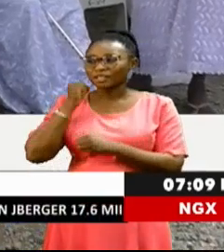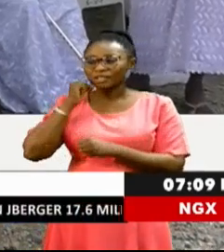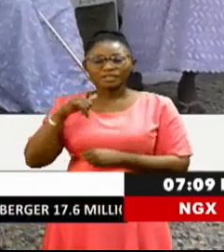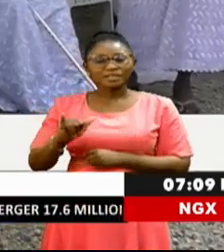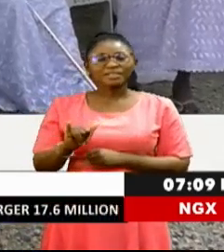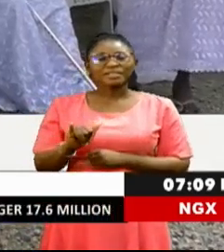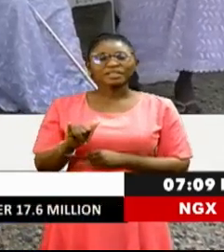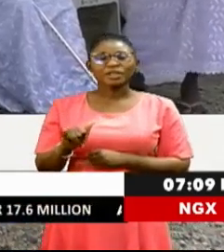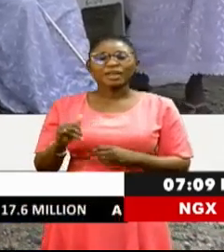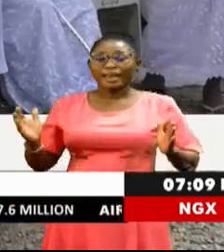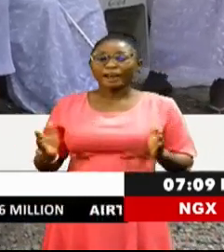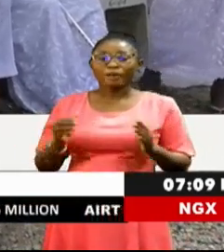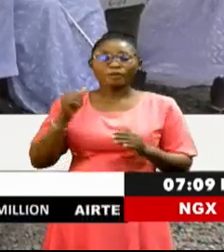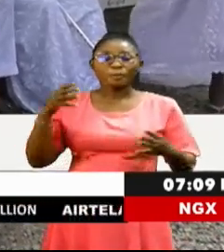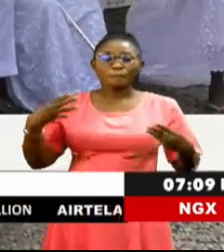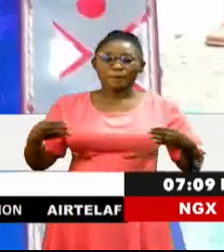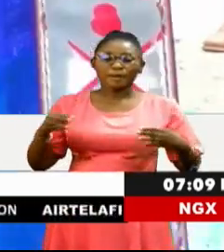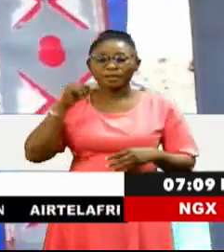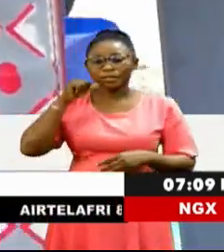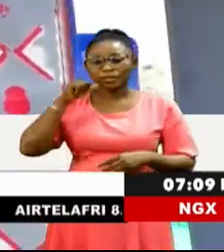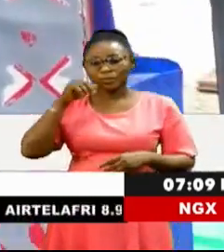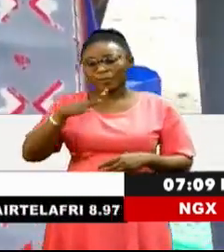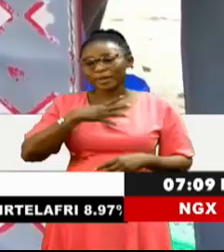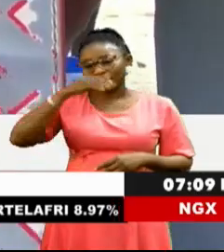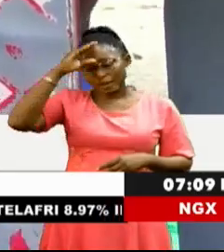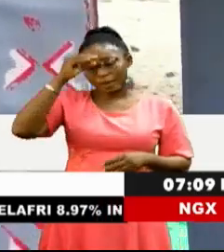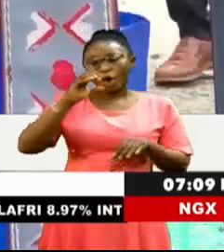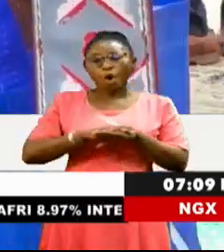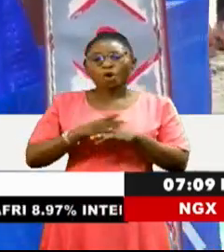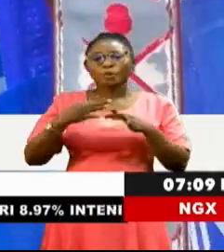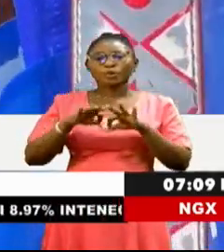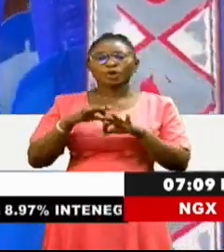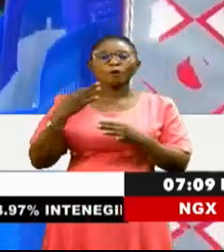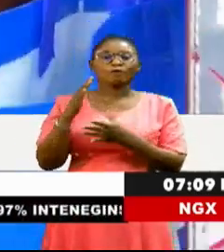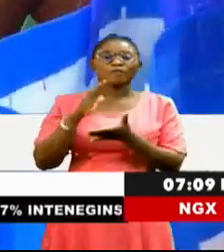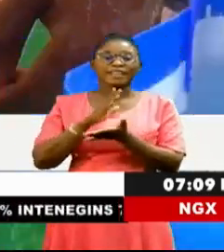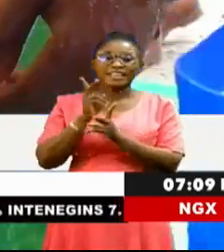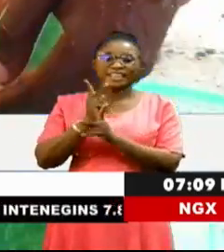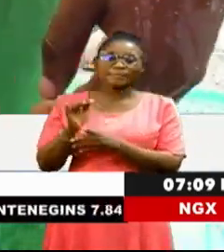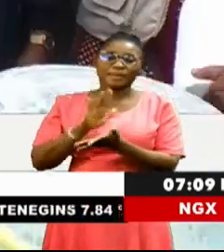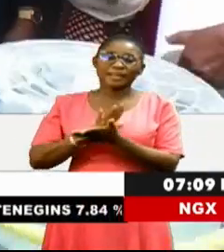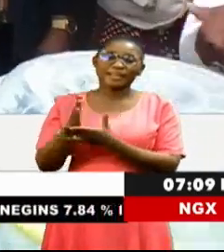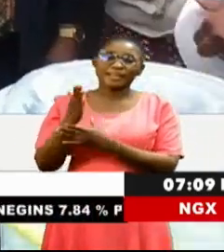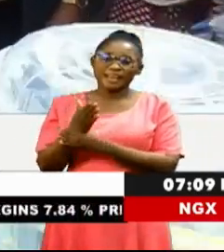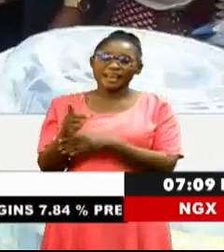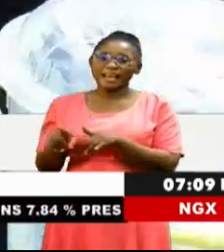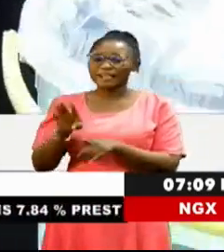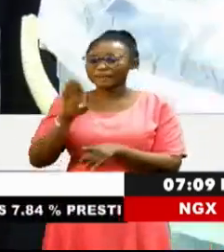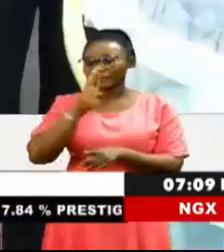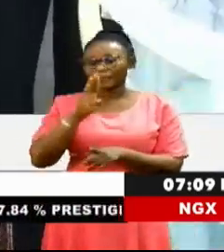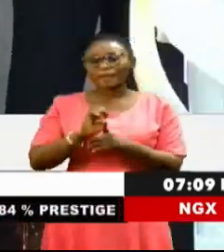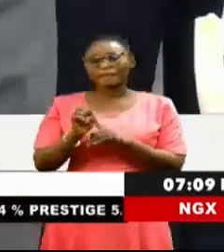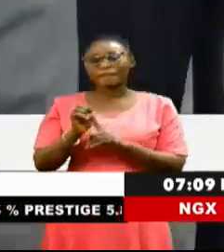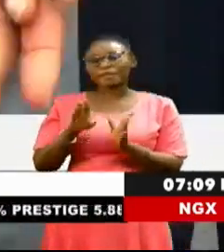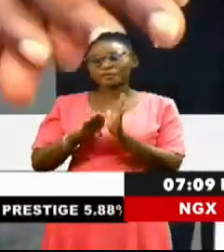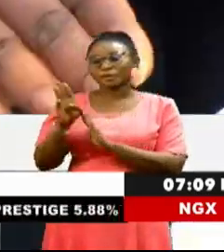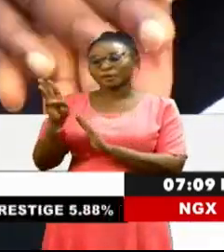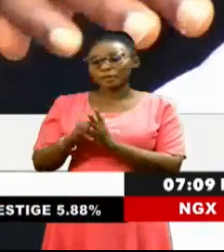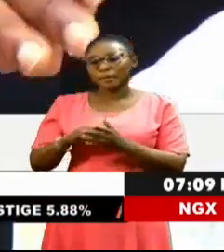rallies market men and women on the importance of keeping a clean hand as the Ministry of Environment and Development